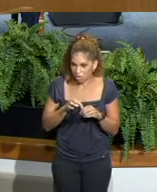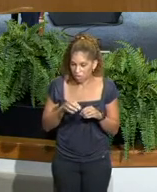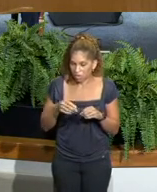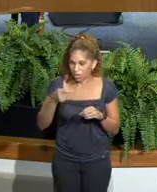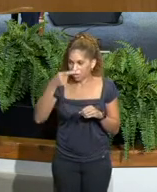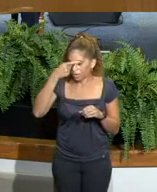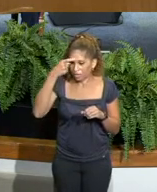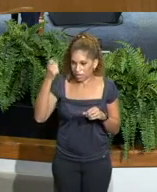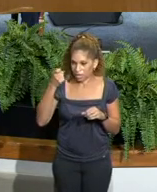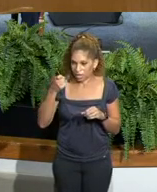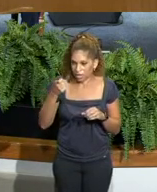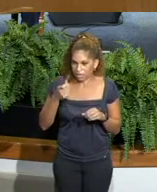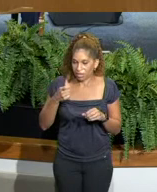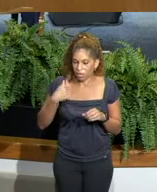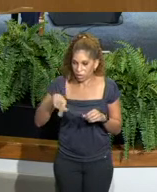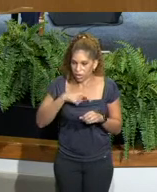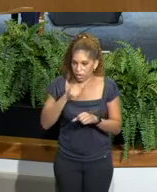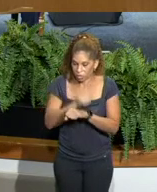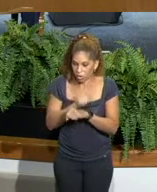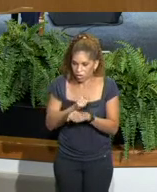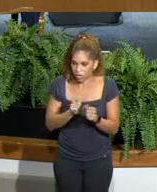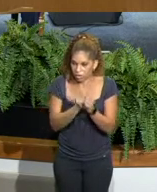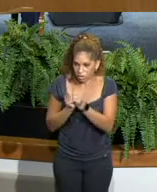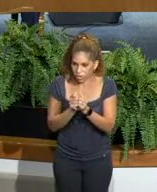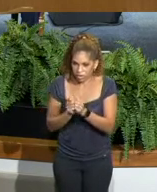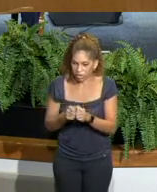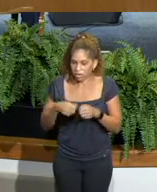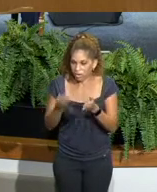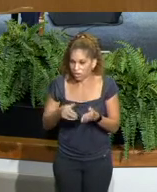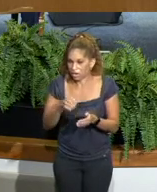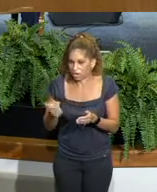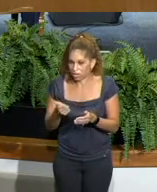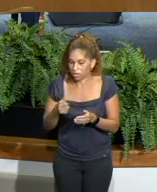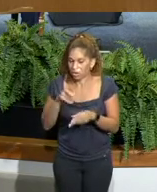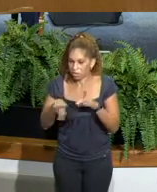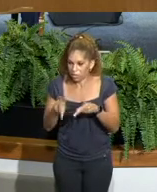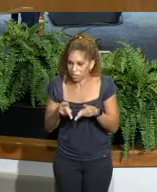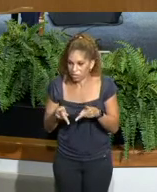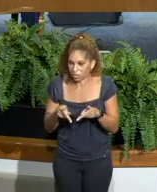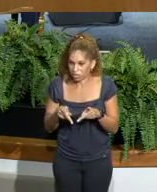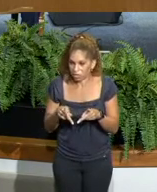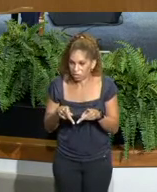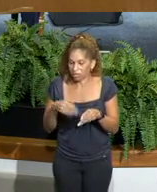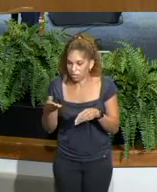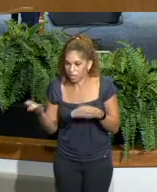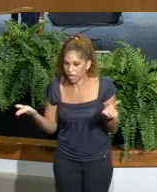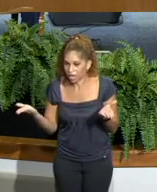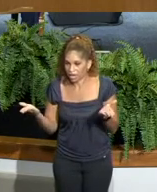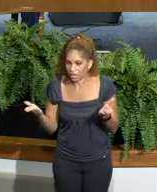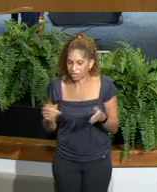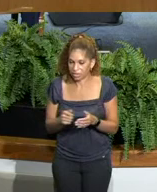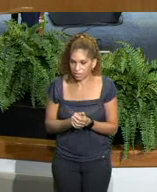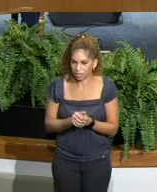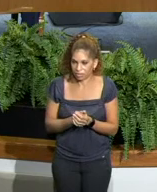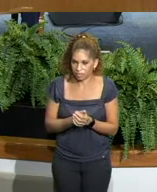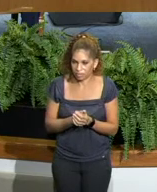want our women to get too uppity, and we don't want black and brown folk to be equal. And so they compromised. And it wasn't